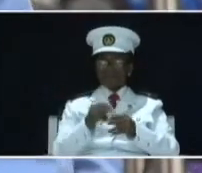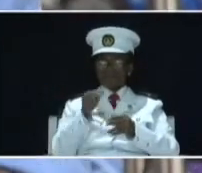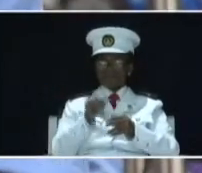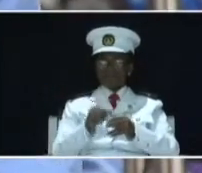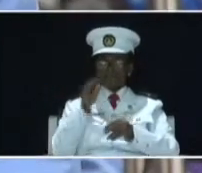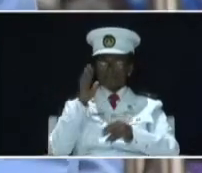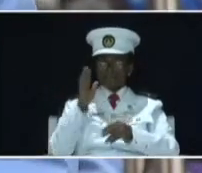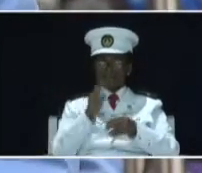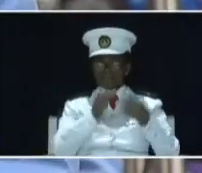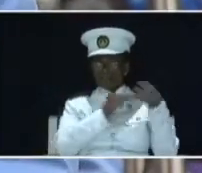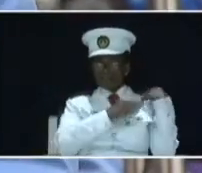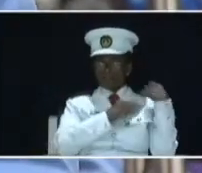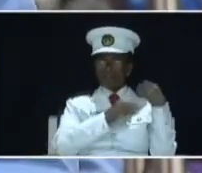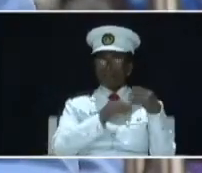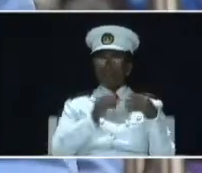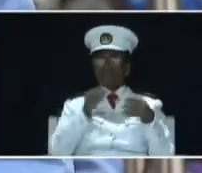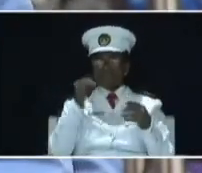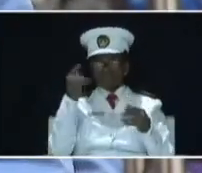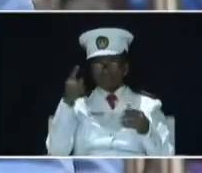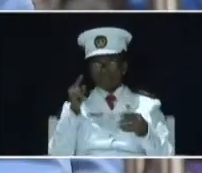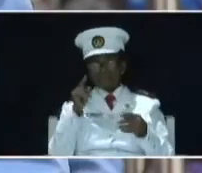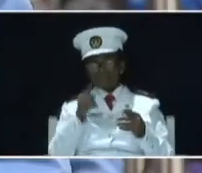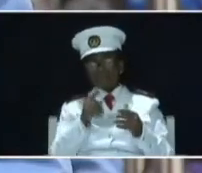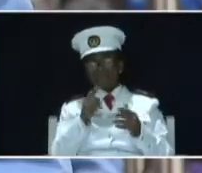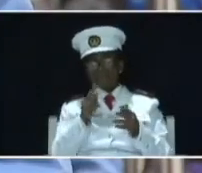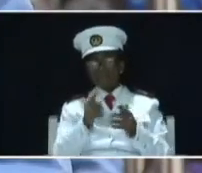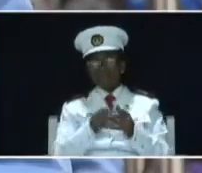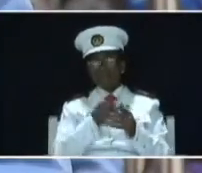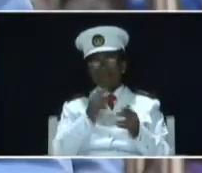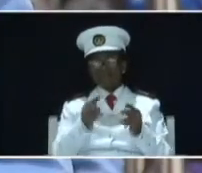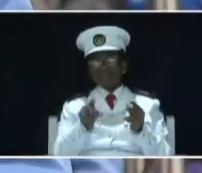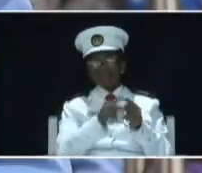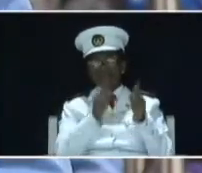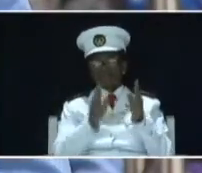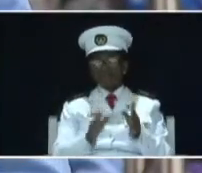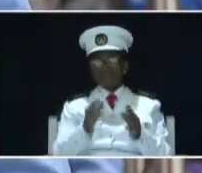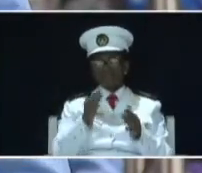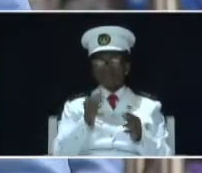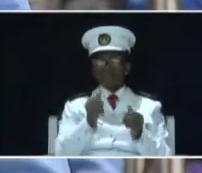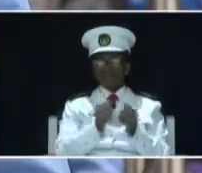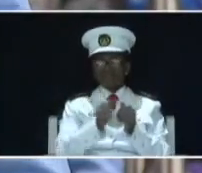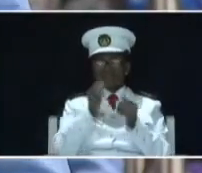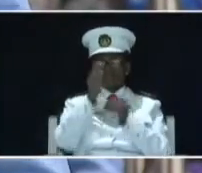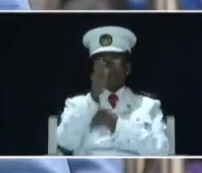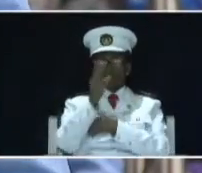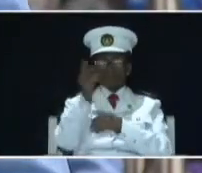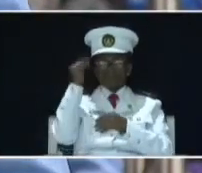So the first partner with God was Adam.